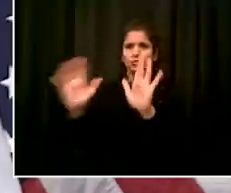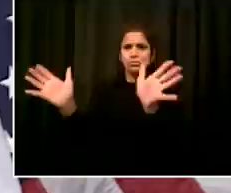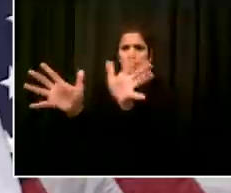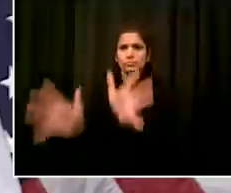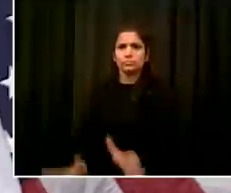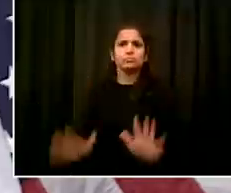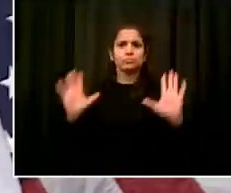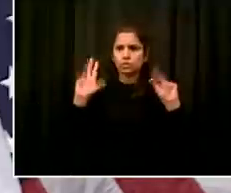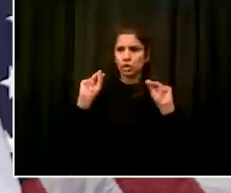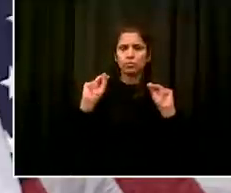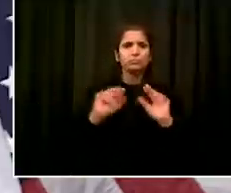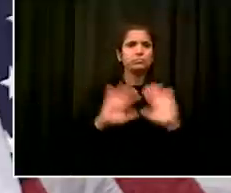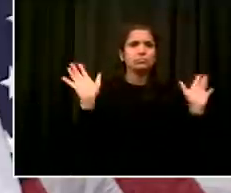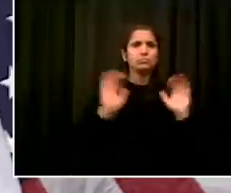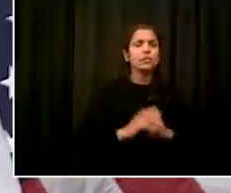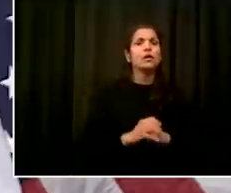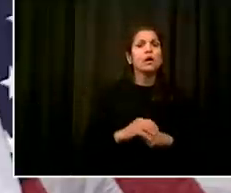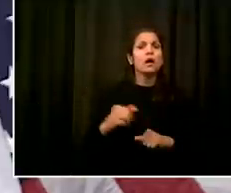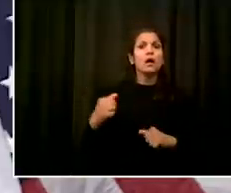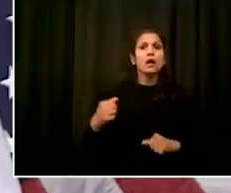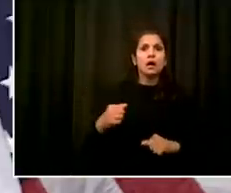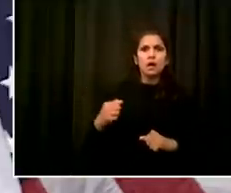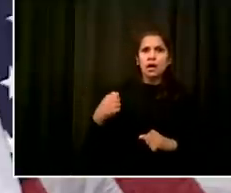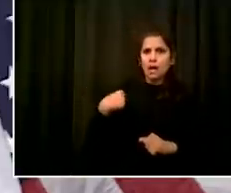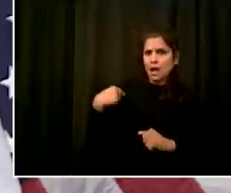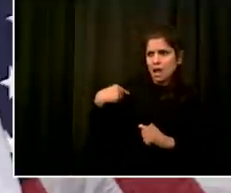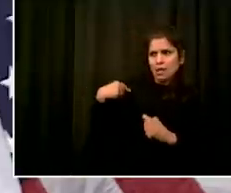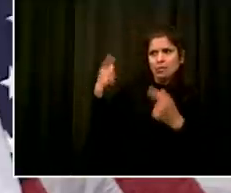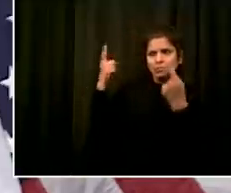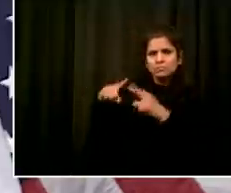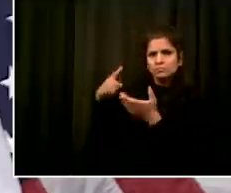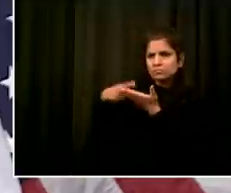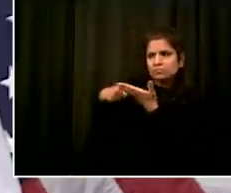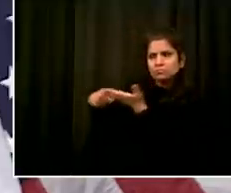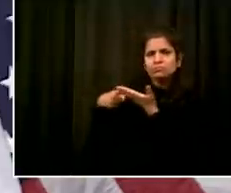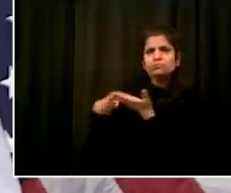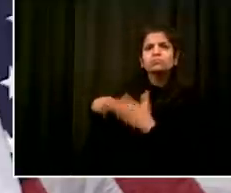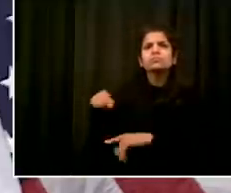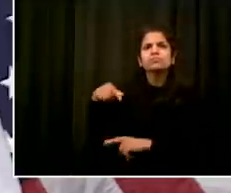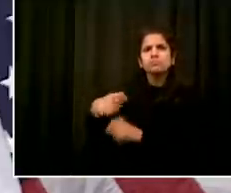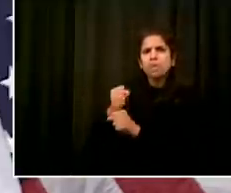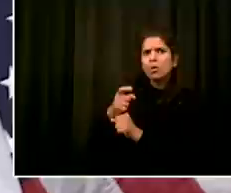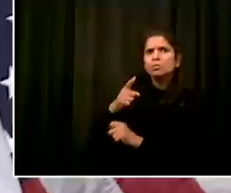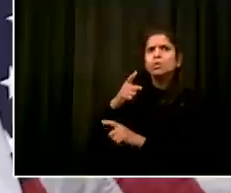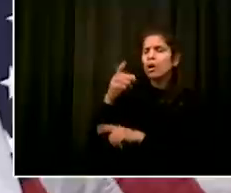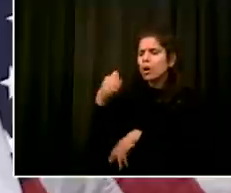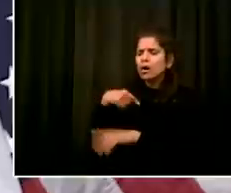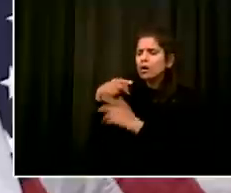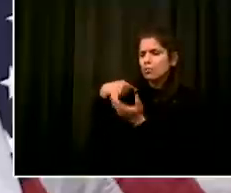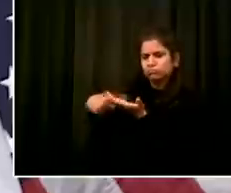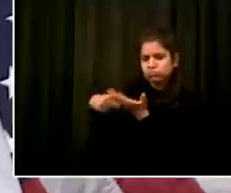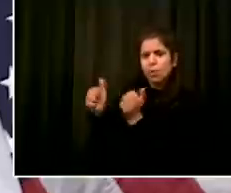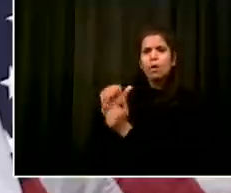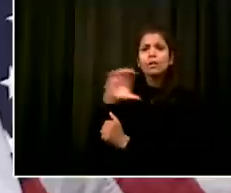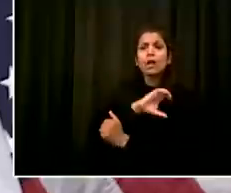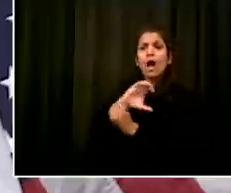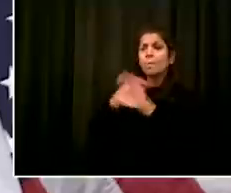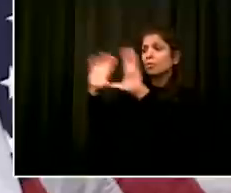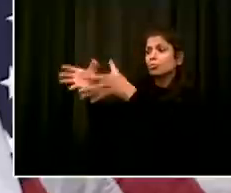we share a common vision of change and reform. Commissioner Shea brought forward the youth policing vision. No one had to tell him to